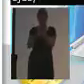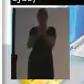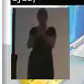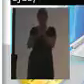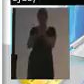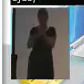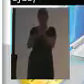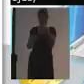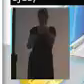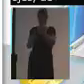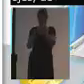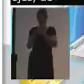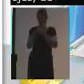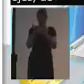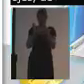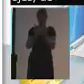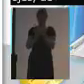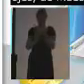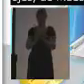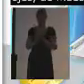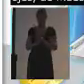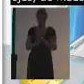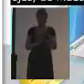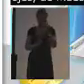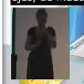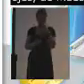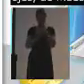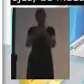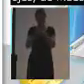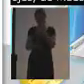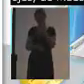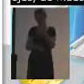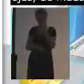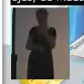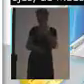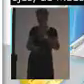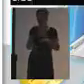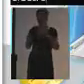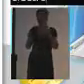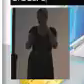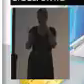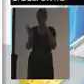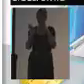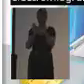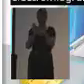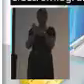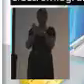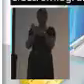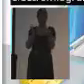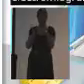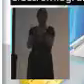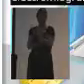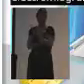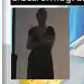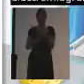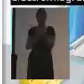We captured the signs of inclination from many tests. We also receive